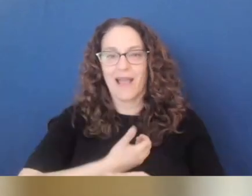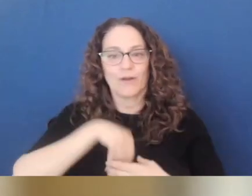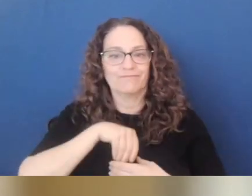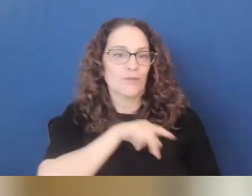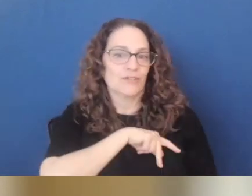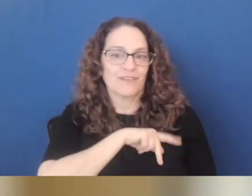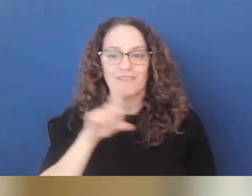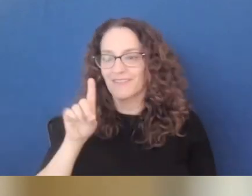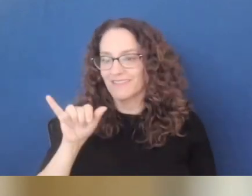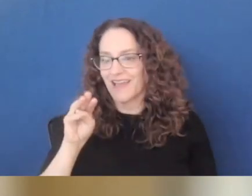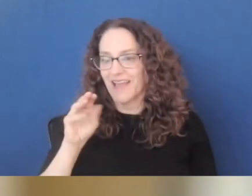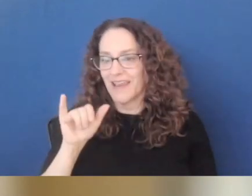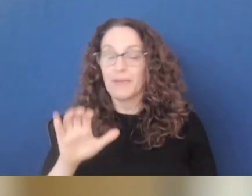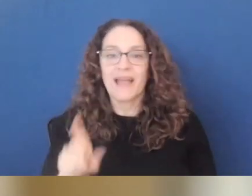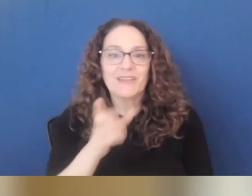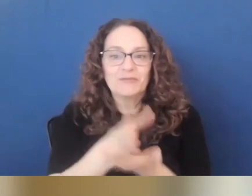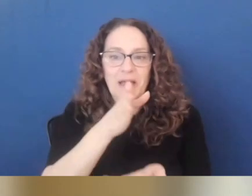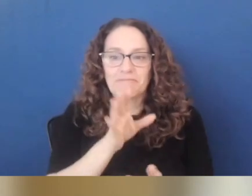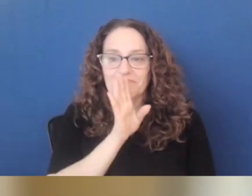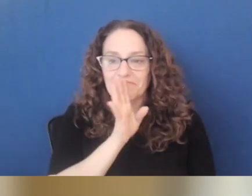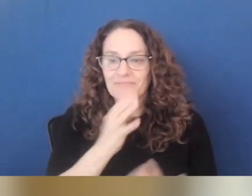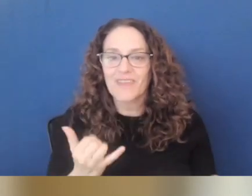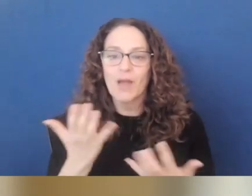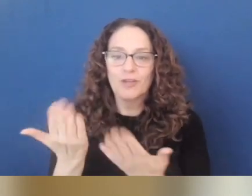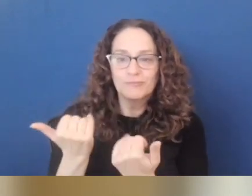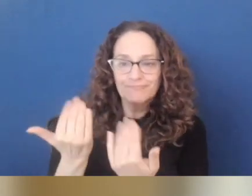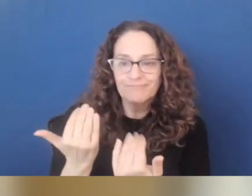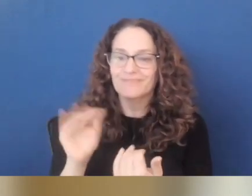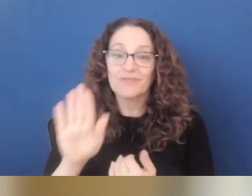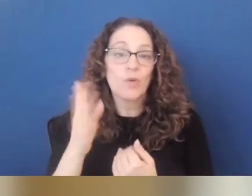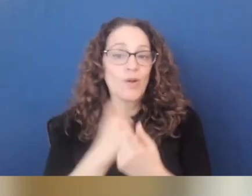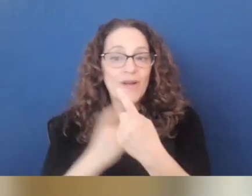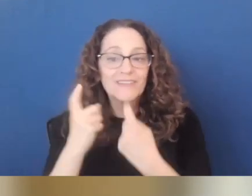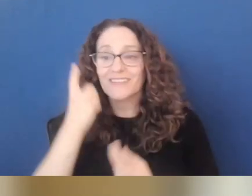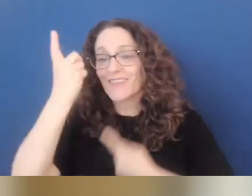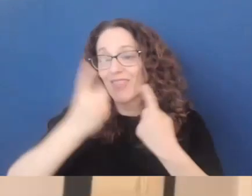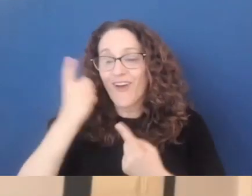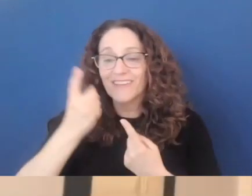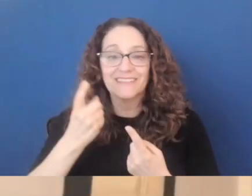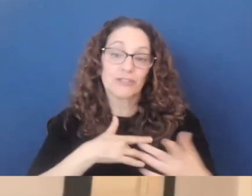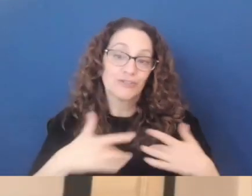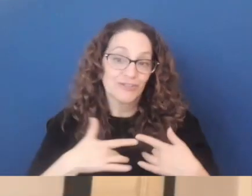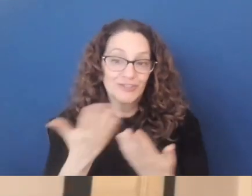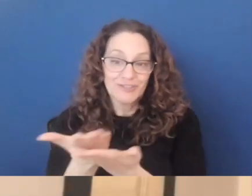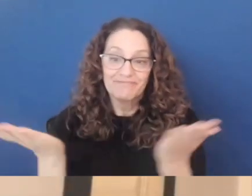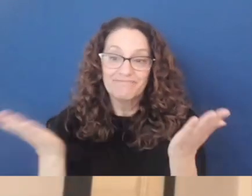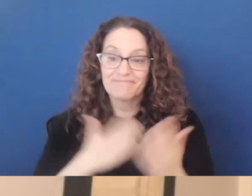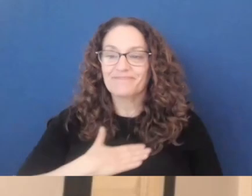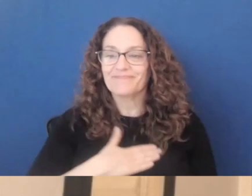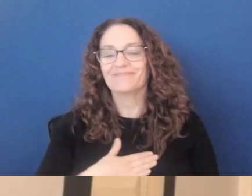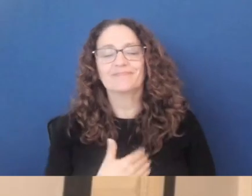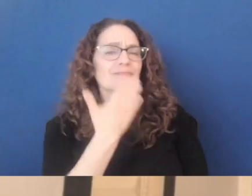want to hear some of your questions and respond to the concerns that you may have. Yeah, no, thank you. Thank you so